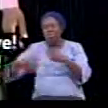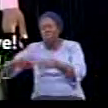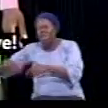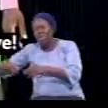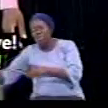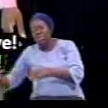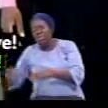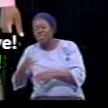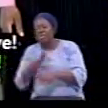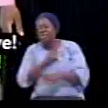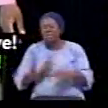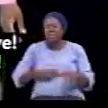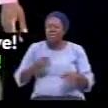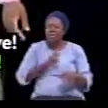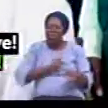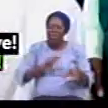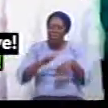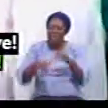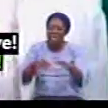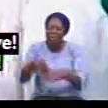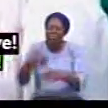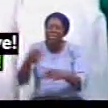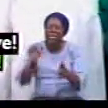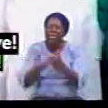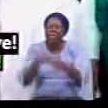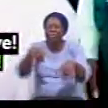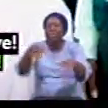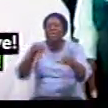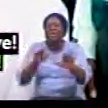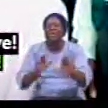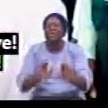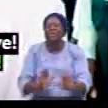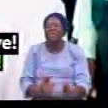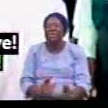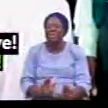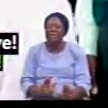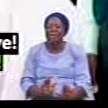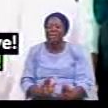the grounds begin to shake, and the storm was frothing.